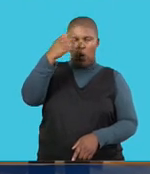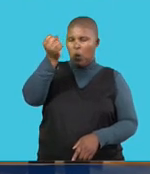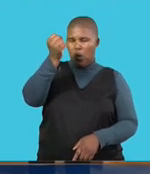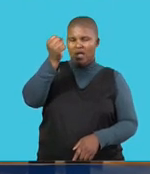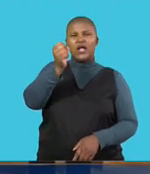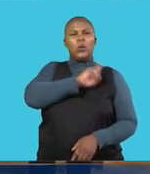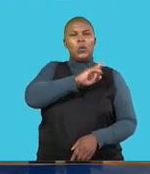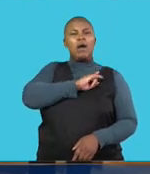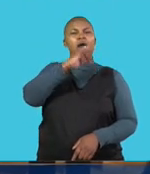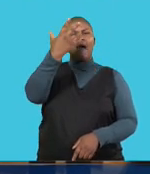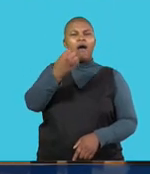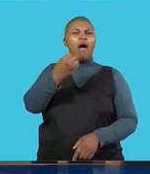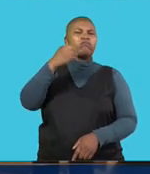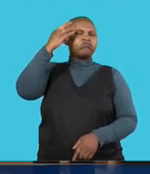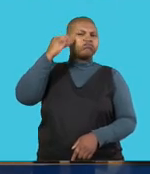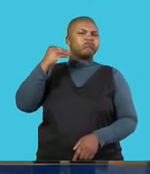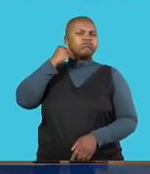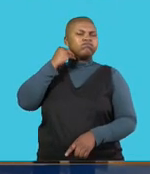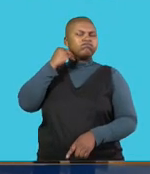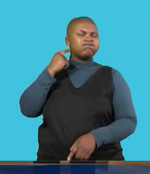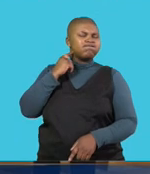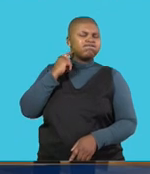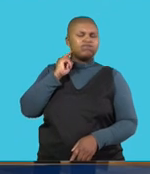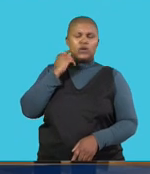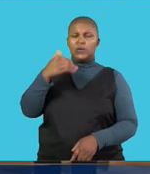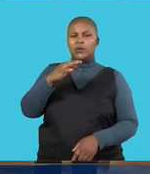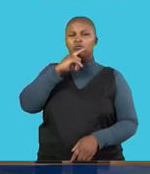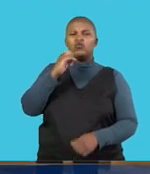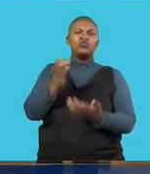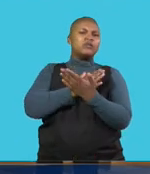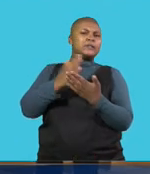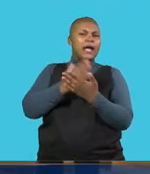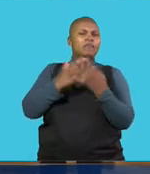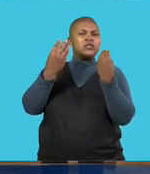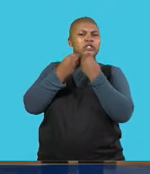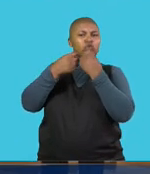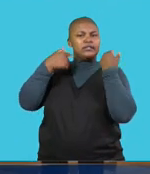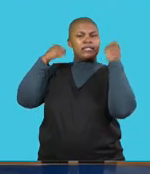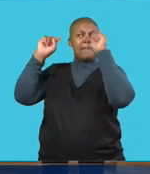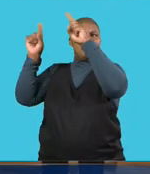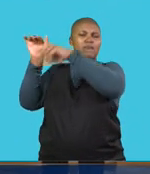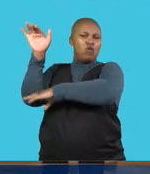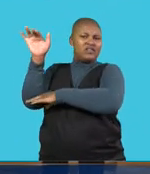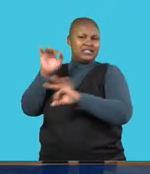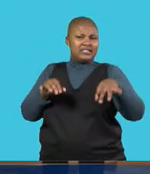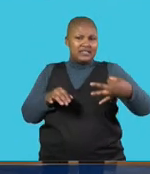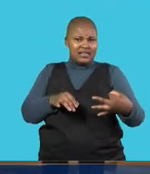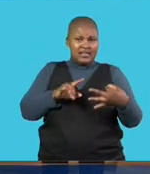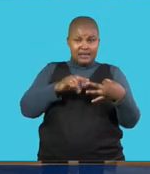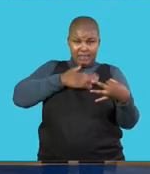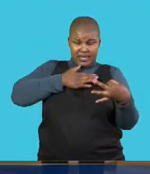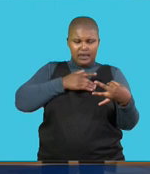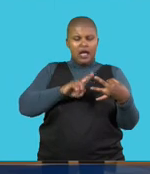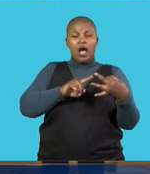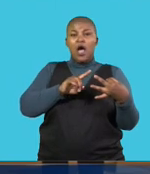we share good memories. Kwamanye amagigwa out of the country we'll go three of us kube yimina kube uJune the